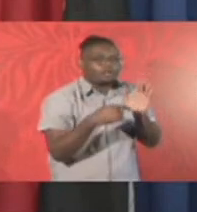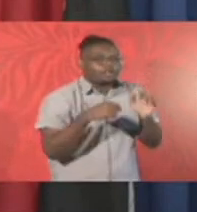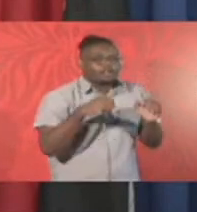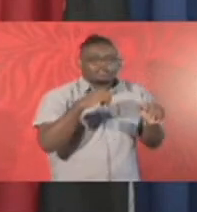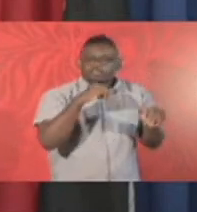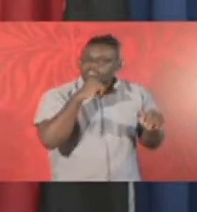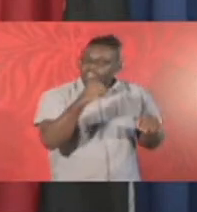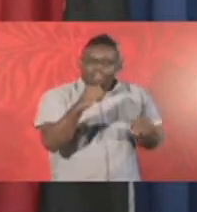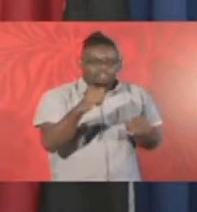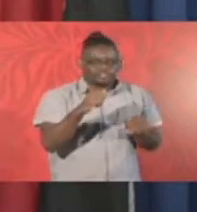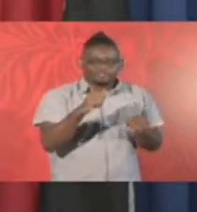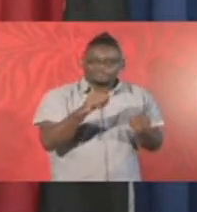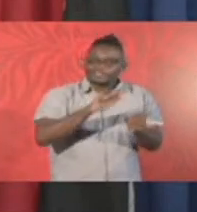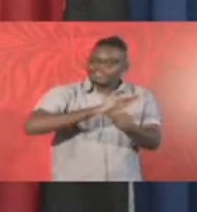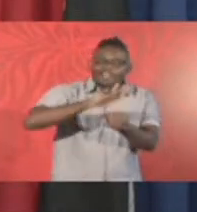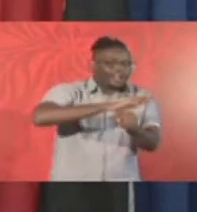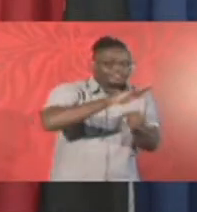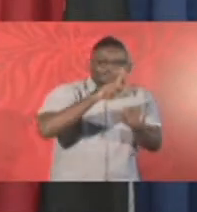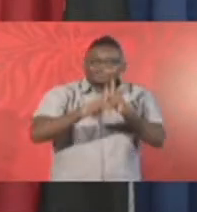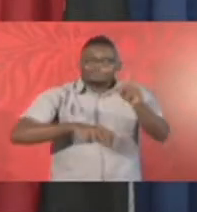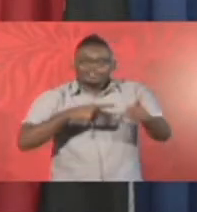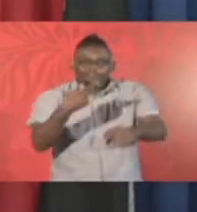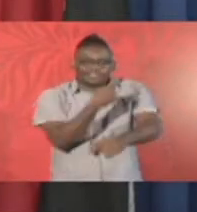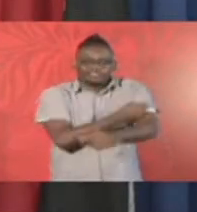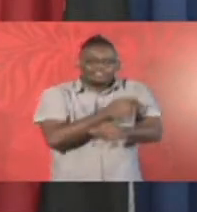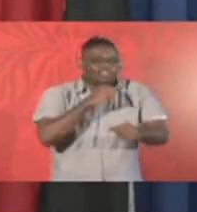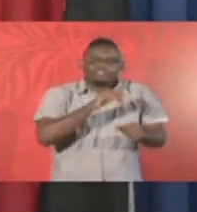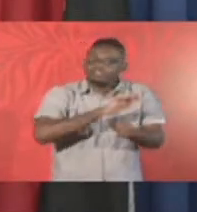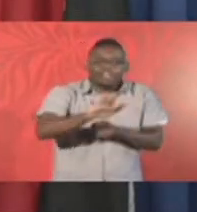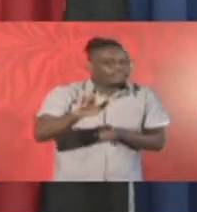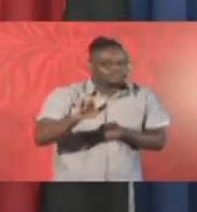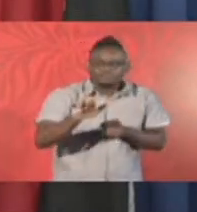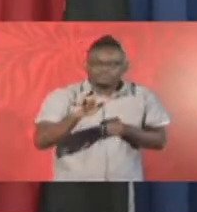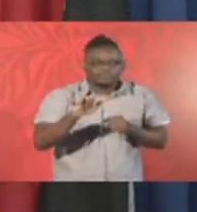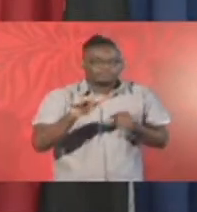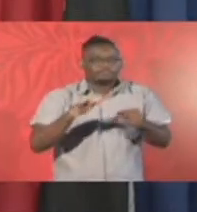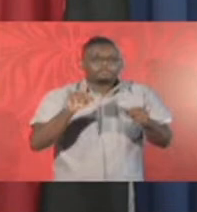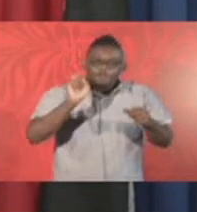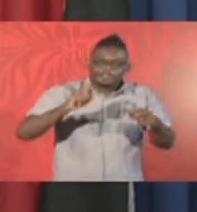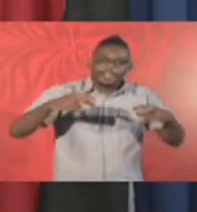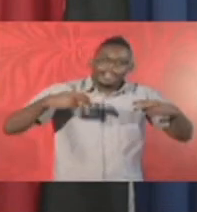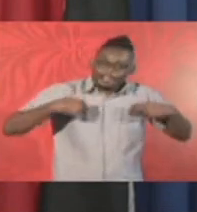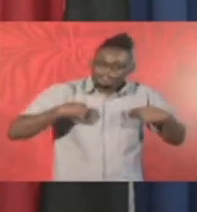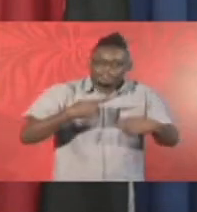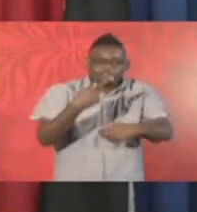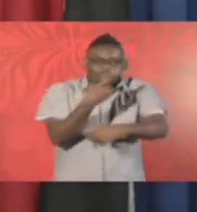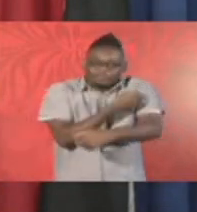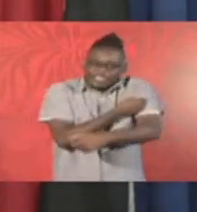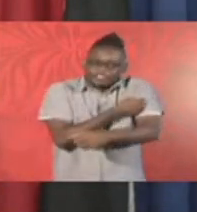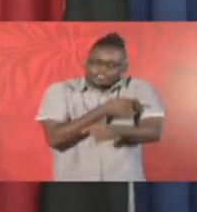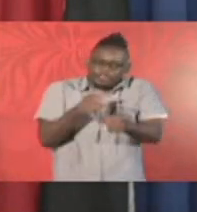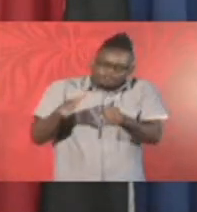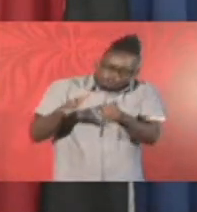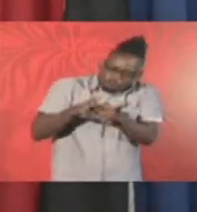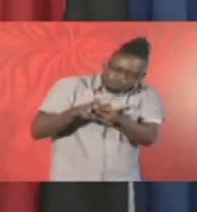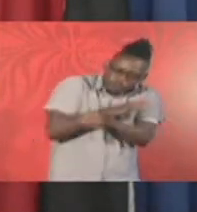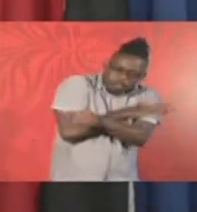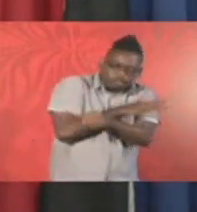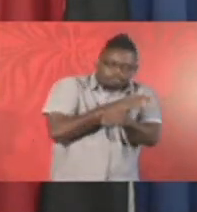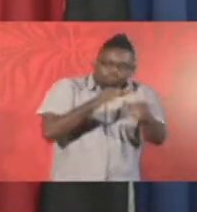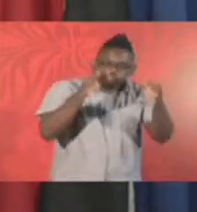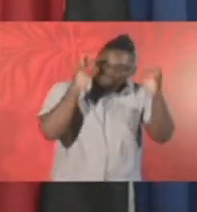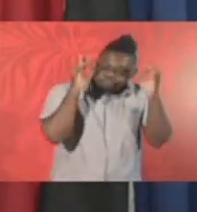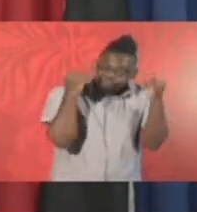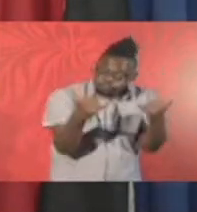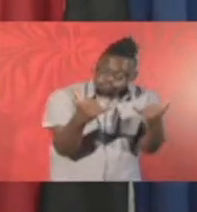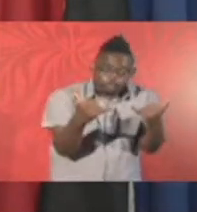vaccines for those who want to be vaccinated. We have enough in hand now to keep us busy for as much as you can